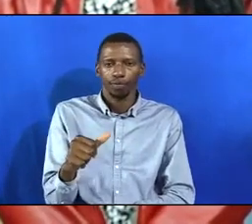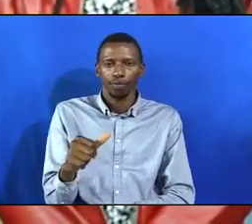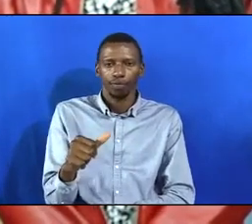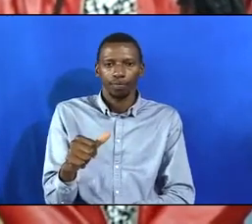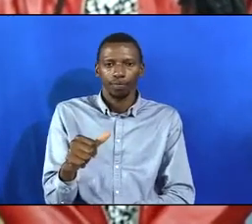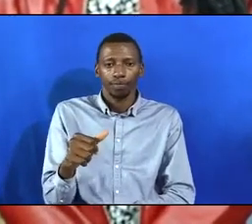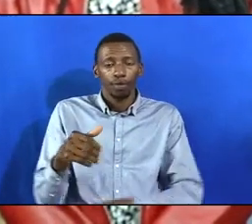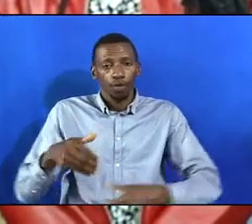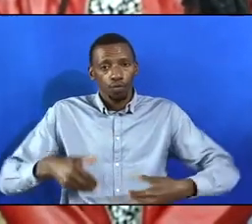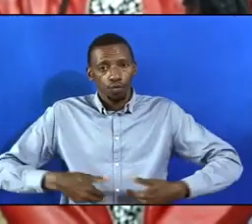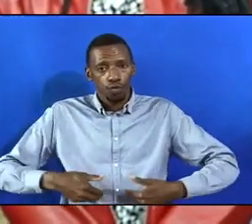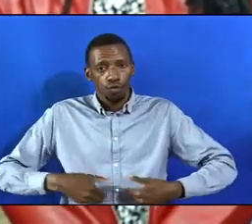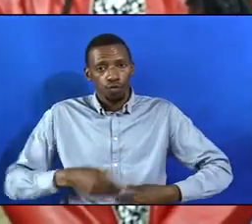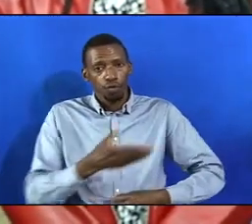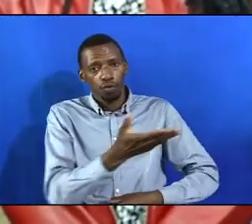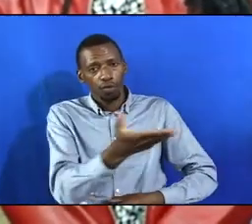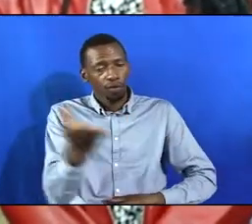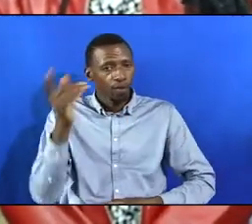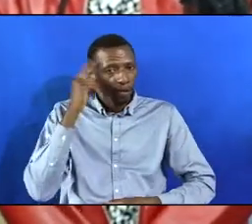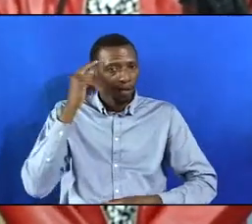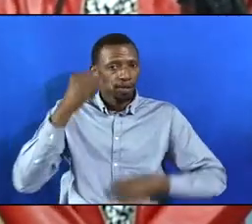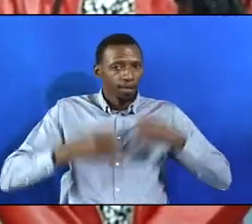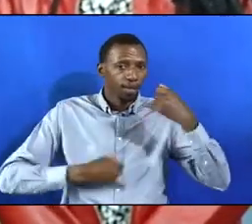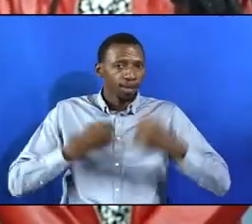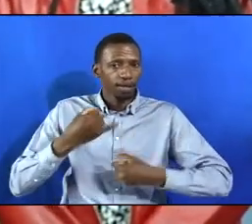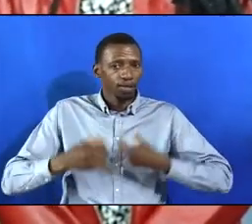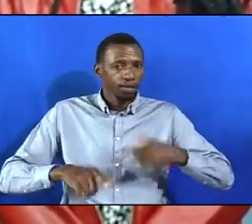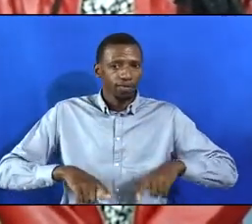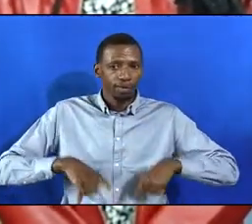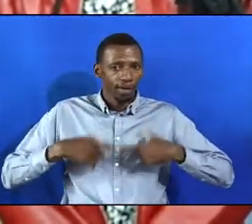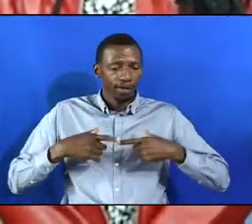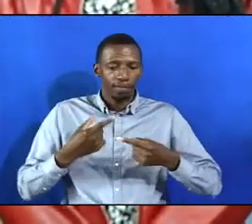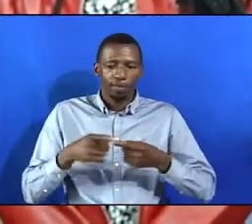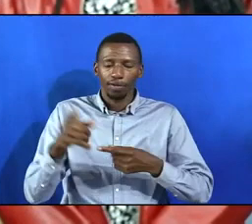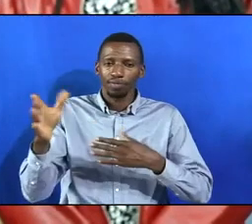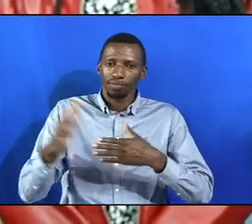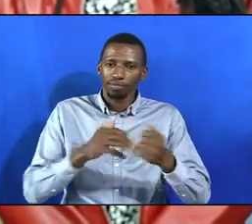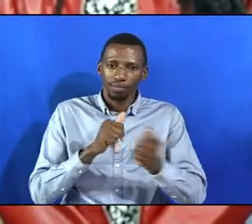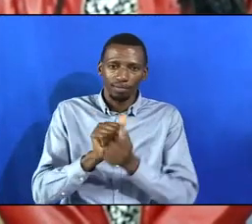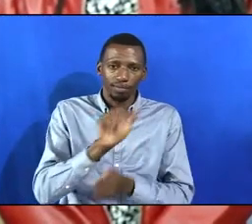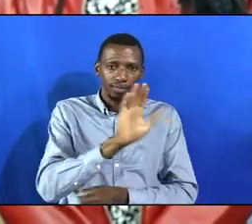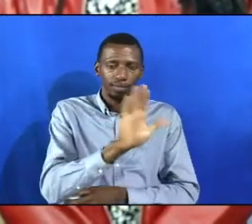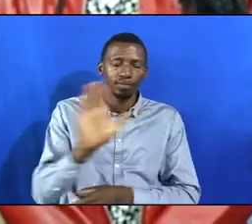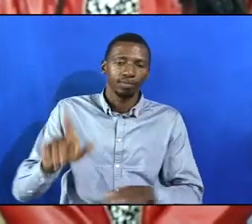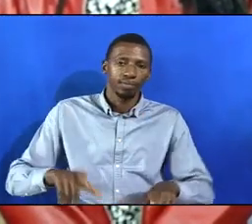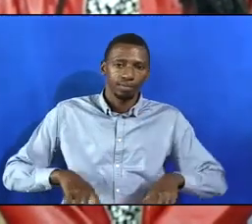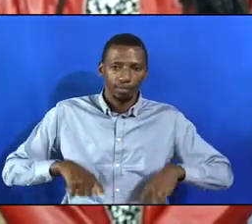For the youths, you think you are enjoying life, but actually you are squandering your life.